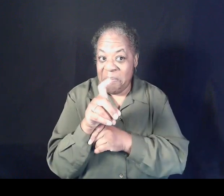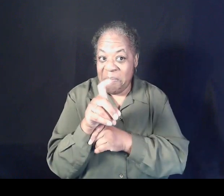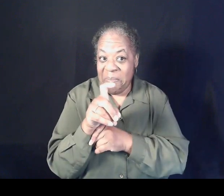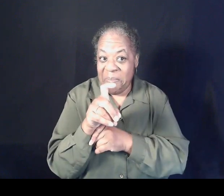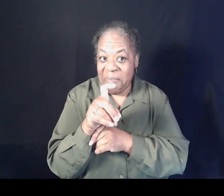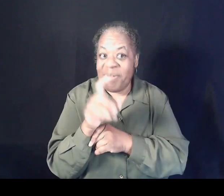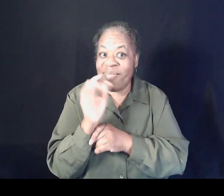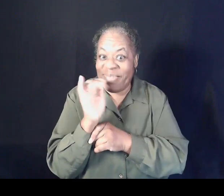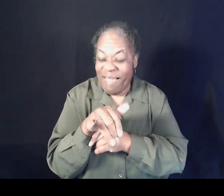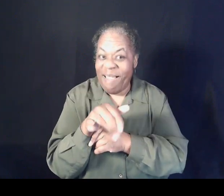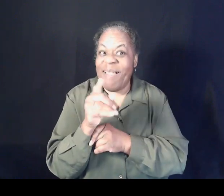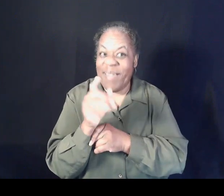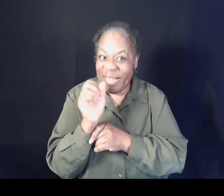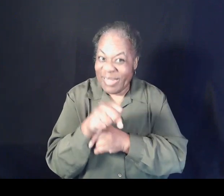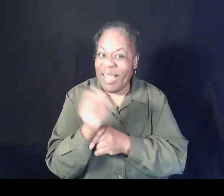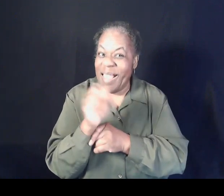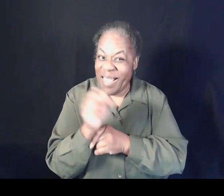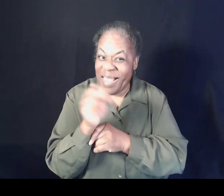this. Yeah.